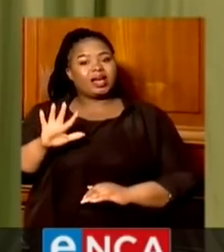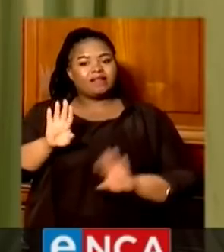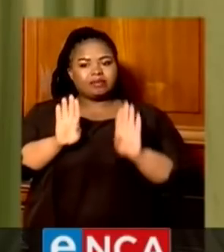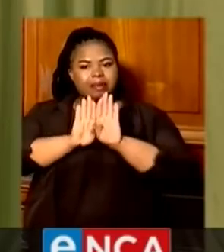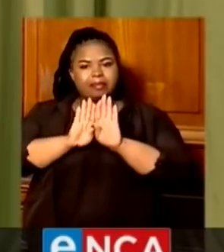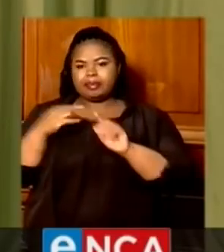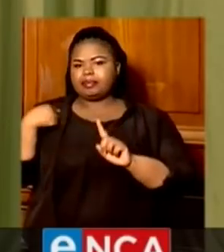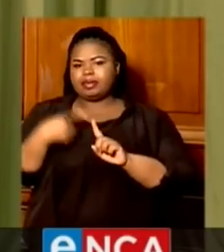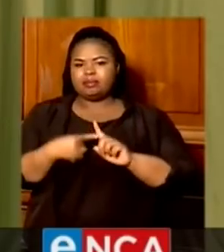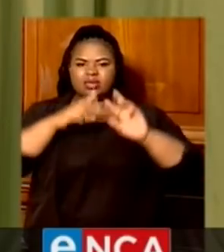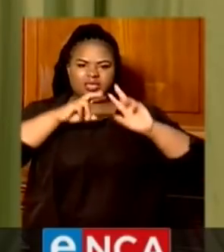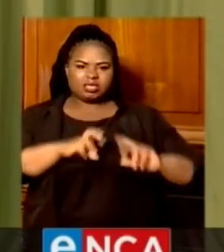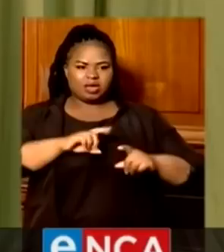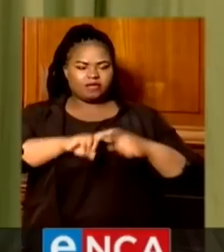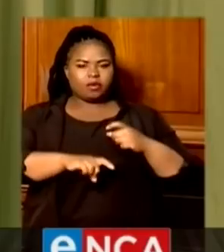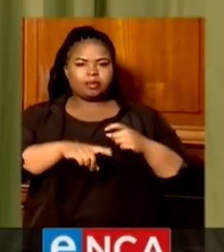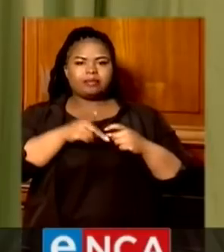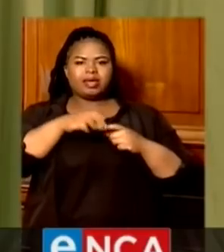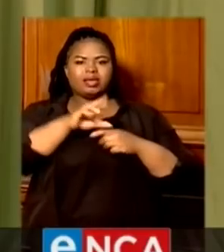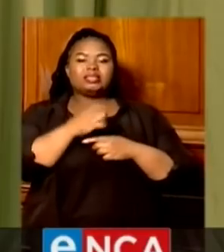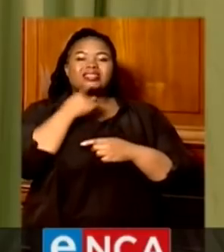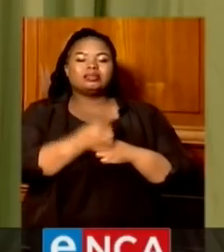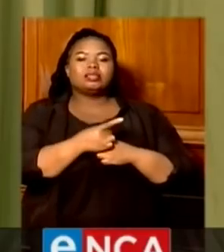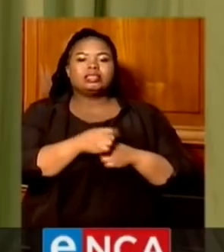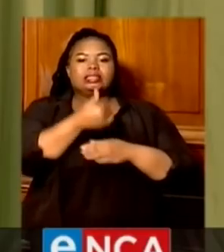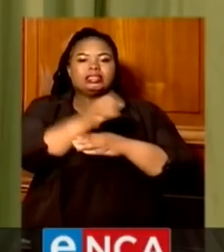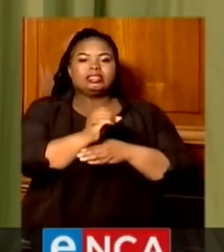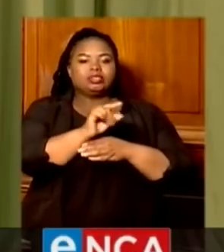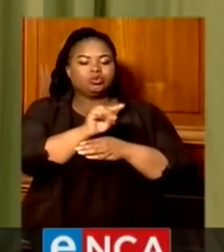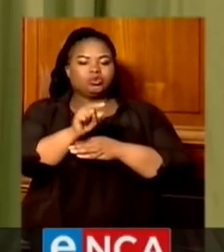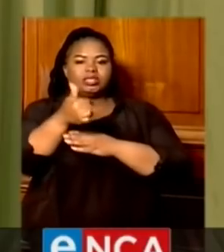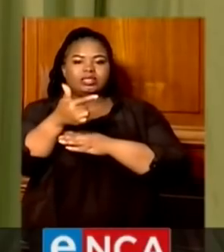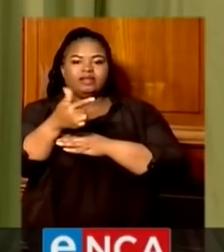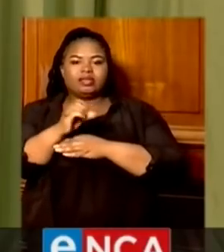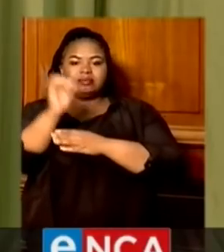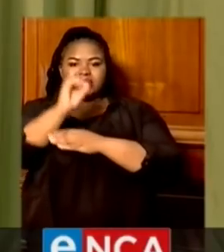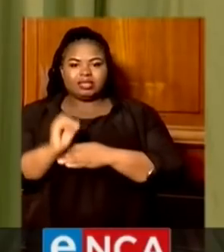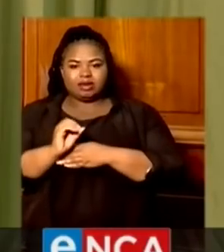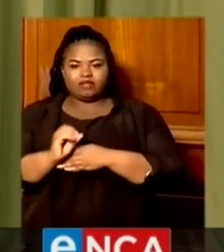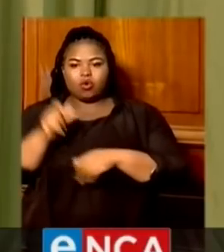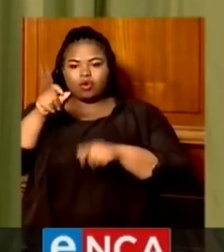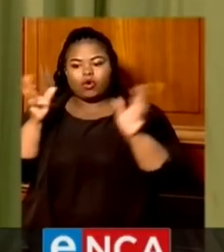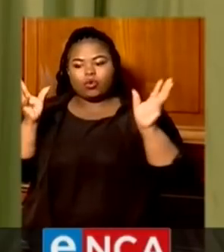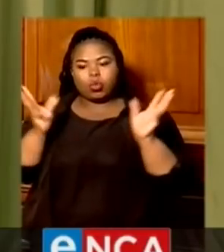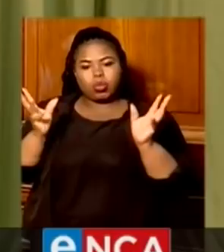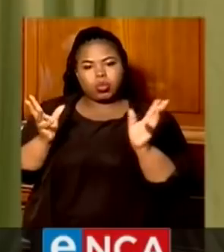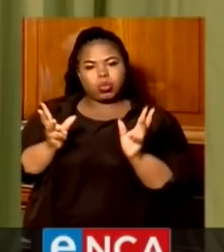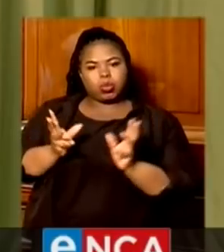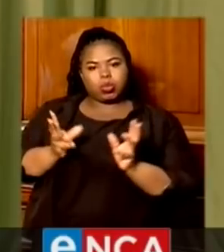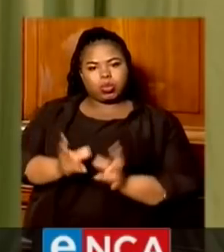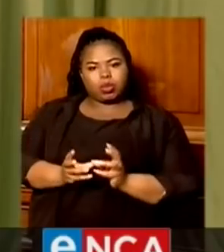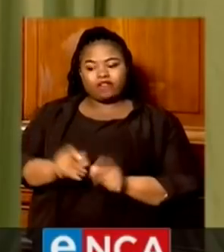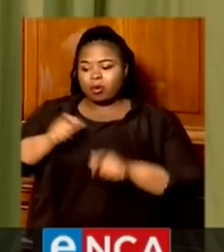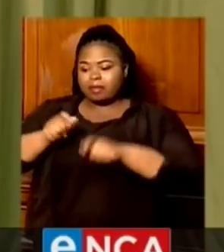by Perry and others showed that there was a 60 to 70% reduction in trauma admissions because of that lockdown at that